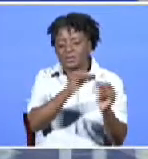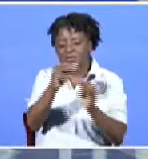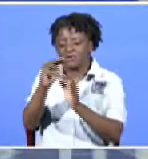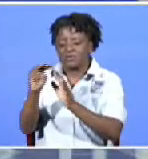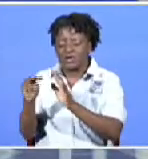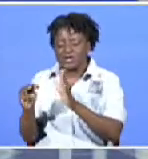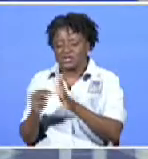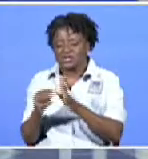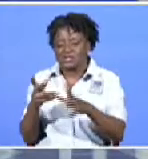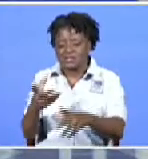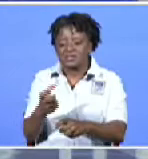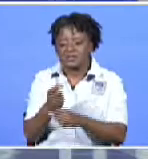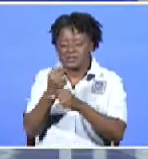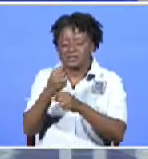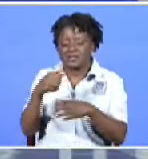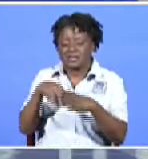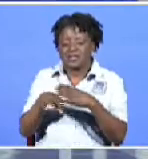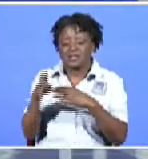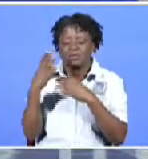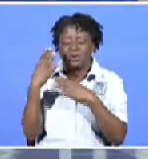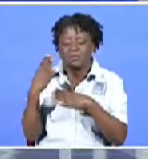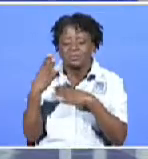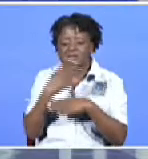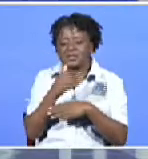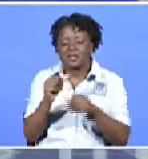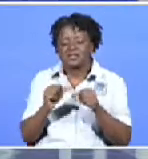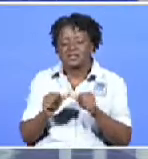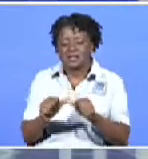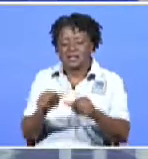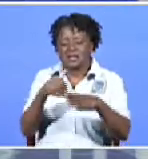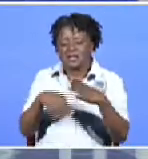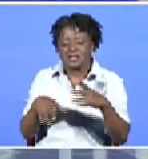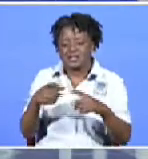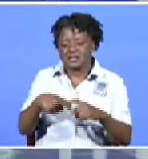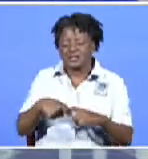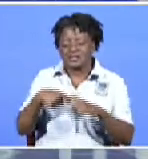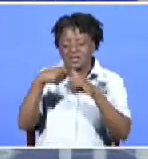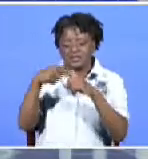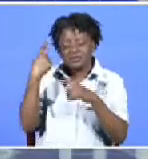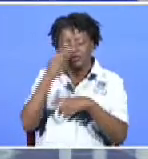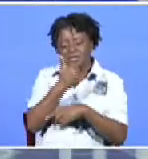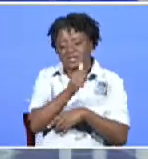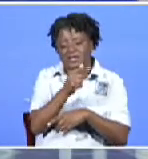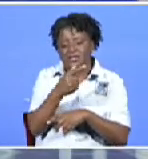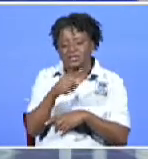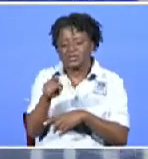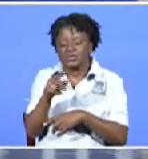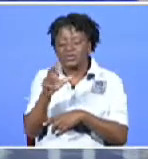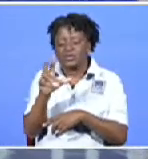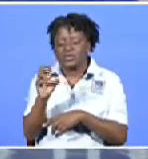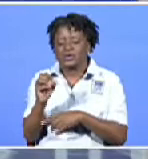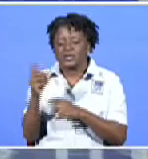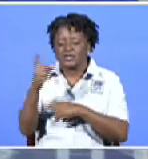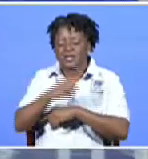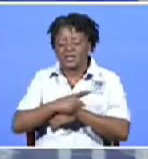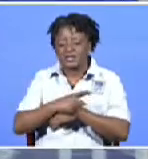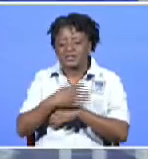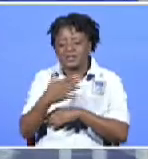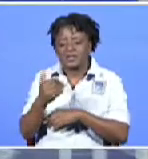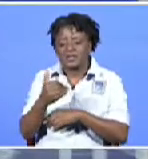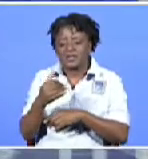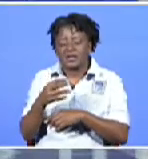The returning migrants also indicated that they remained in detention for 10 to 30 days and that they resided in Abaco and were Hurricane